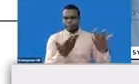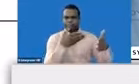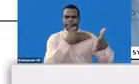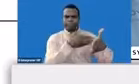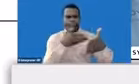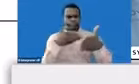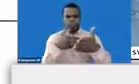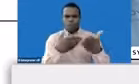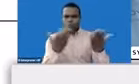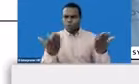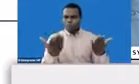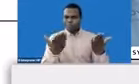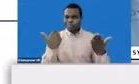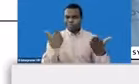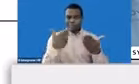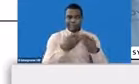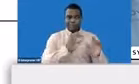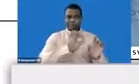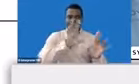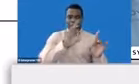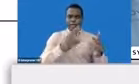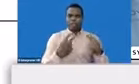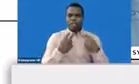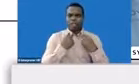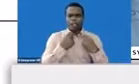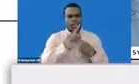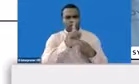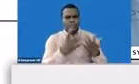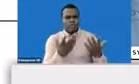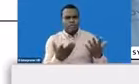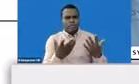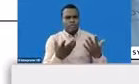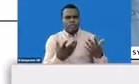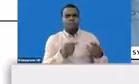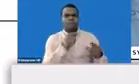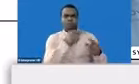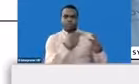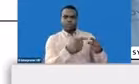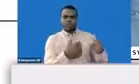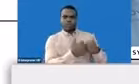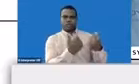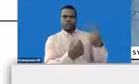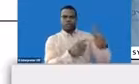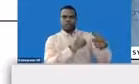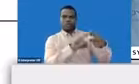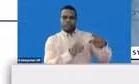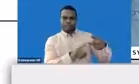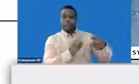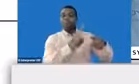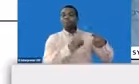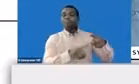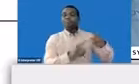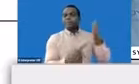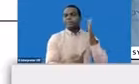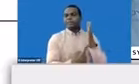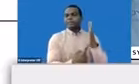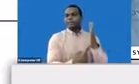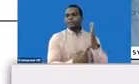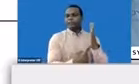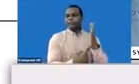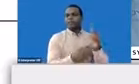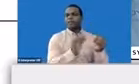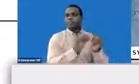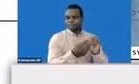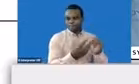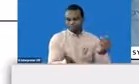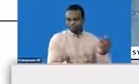the feedback mechanism is not there, obviously, or when it's not accessible, or it's very difficult to find. And there's a motivational